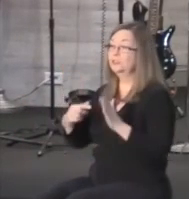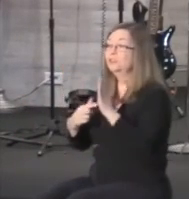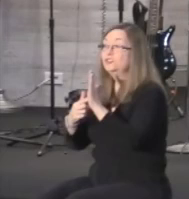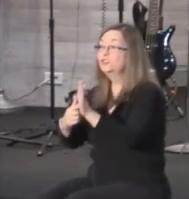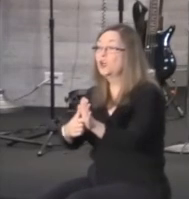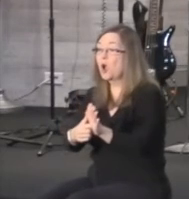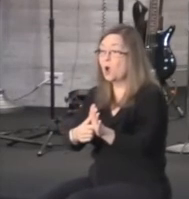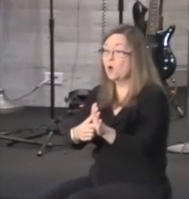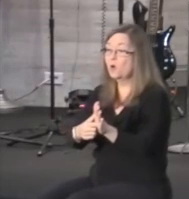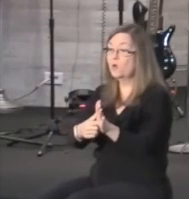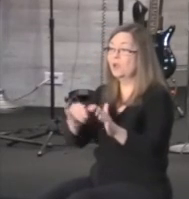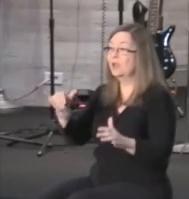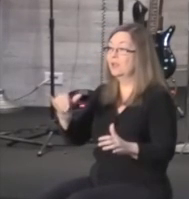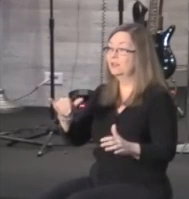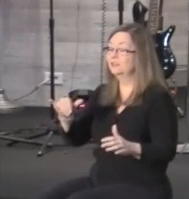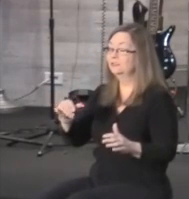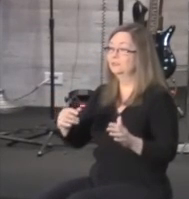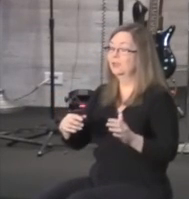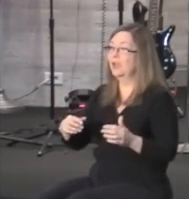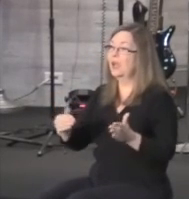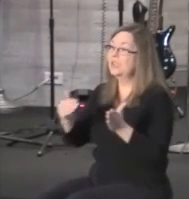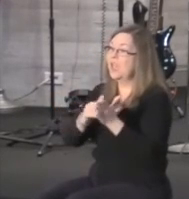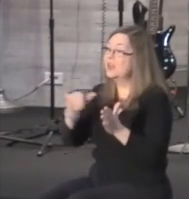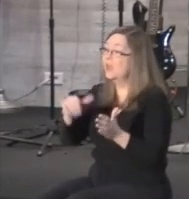noise reflecting to someone else.